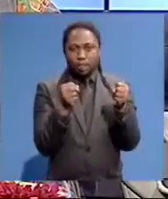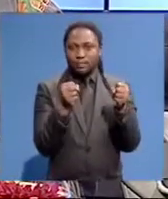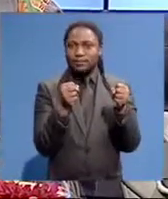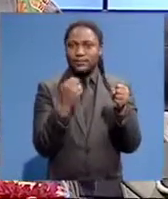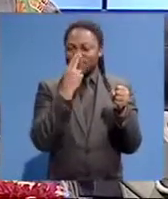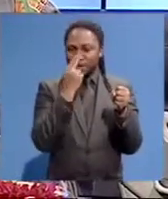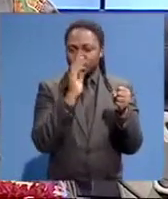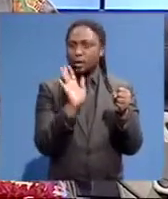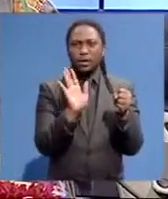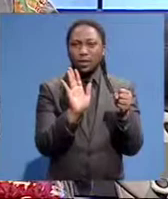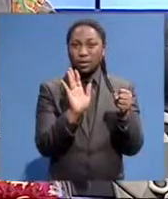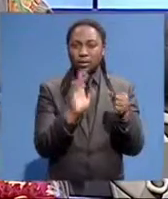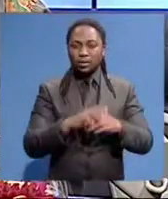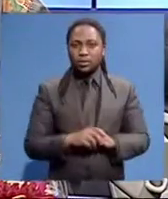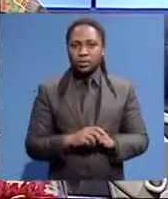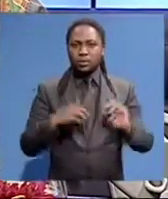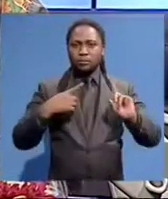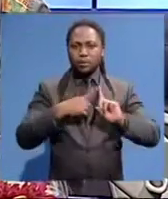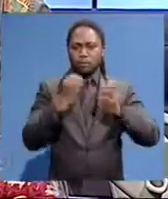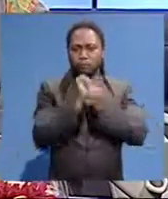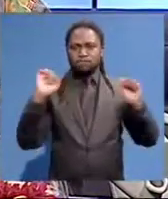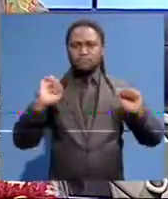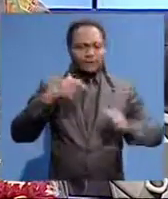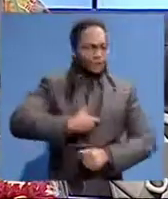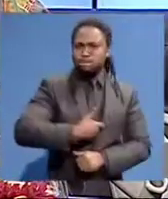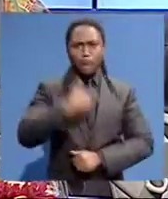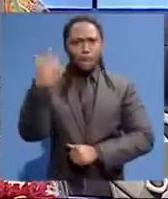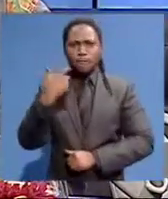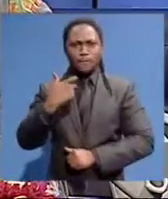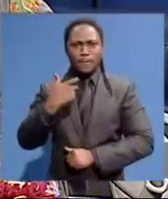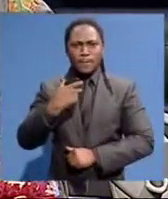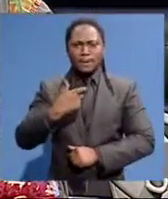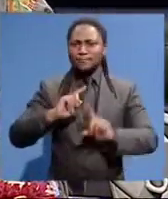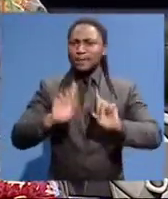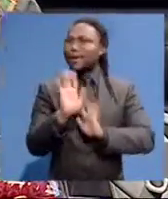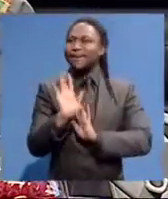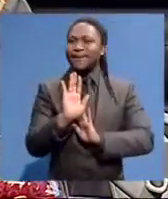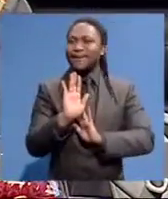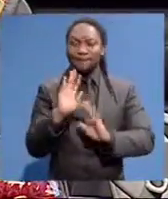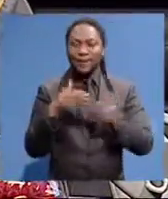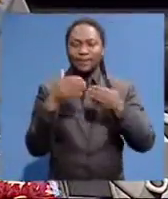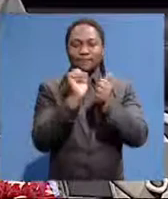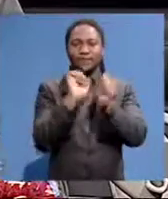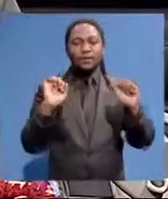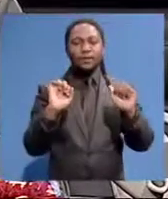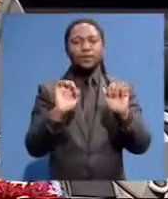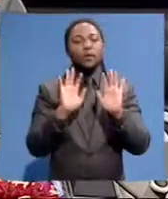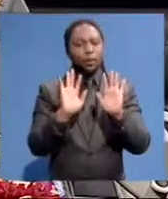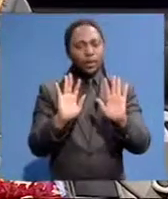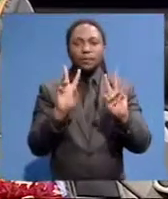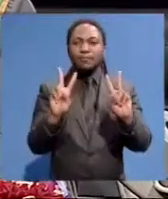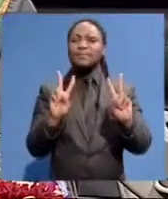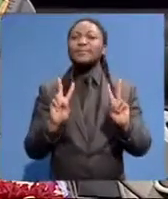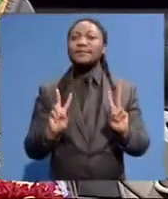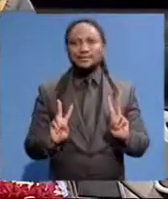know. The man should have came out with revenge and hatred in his heart, but instead he comes out and says, let us forgive,